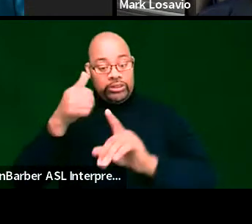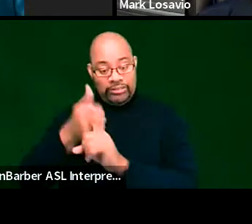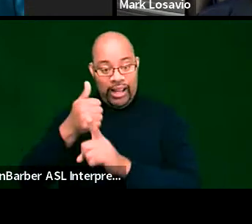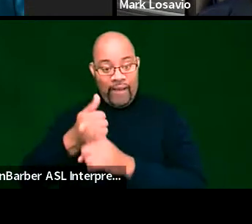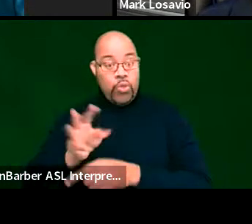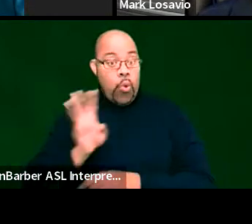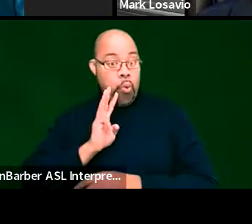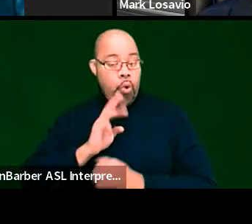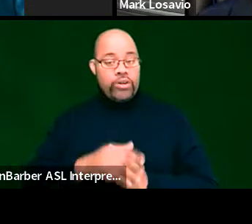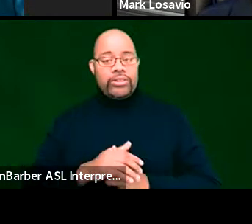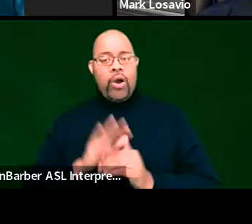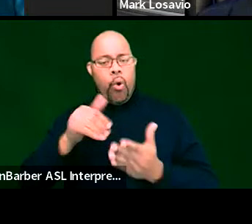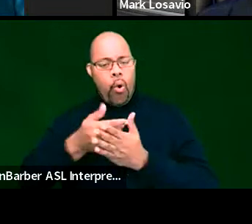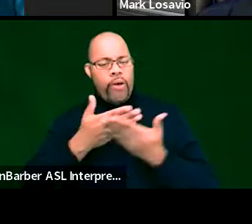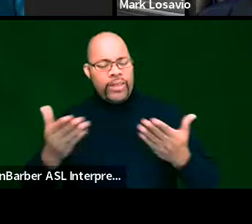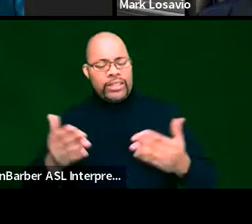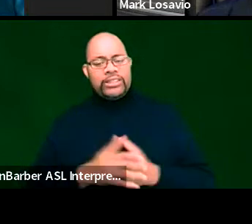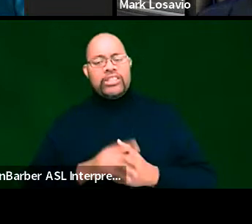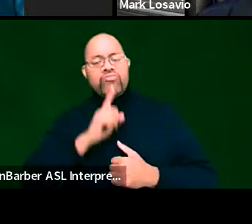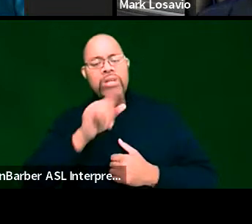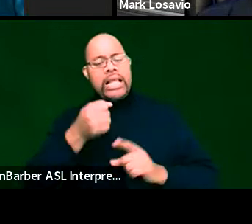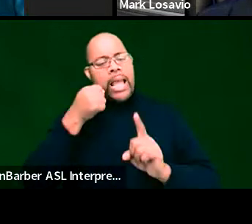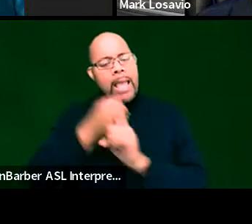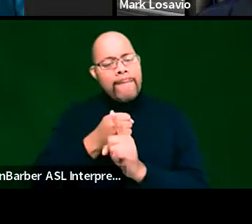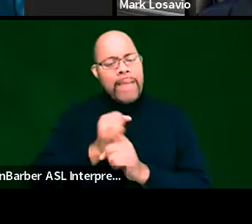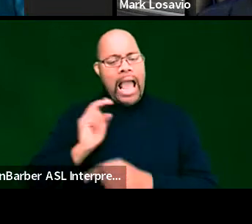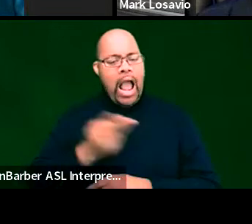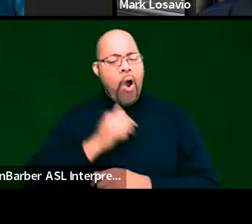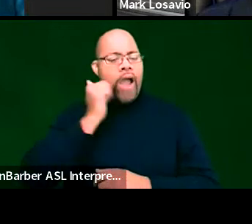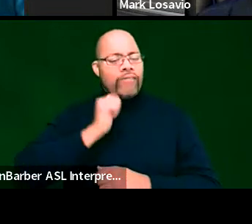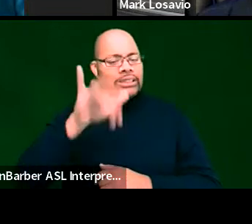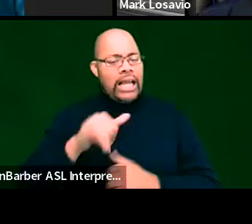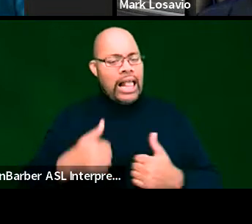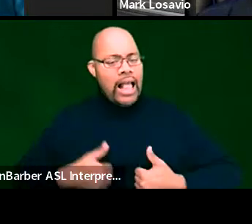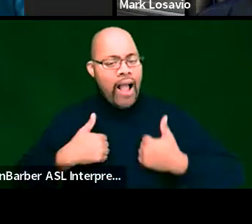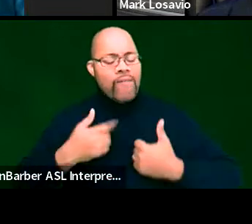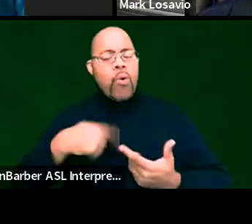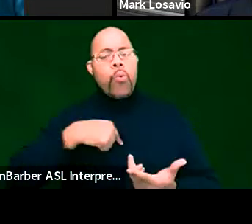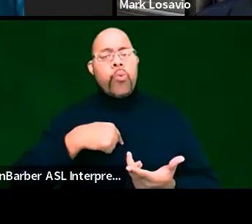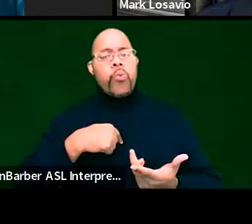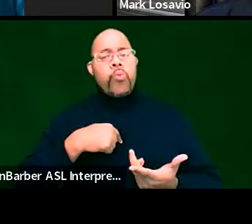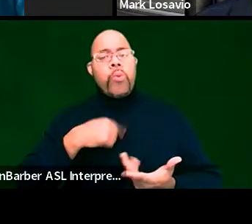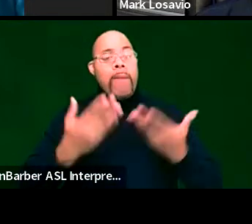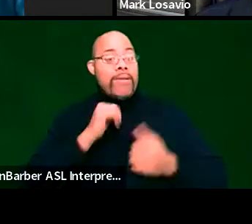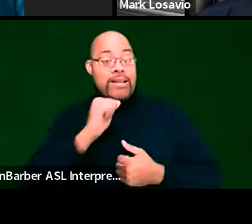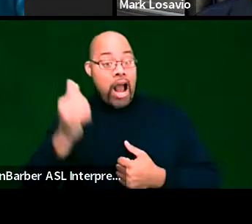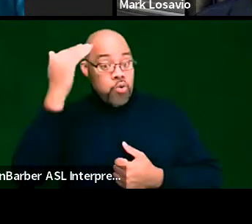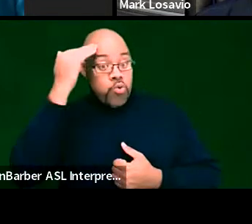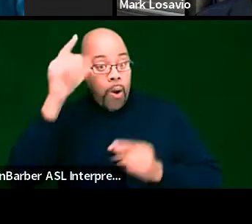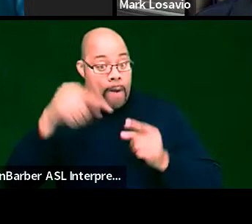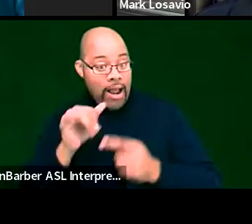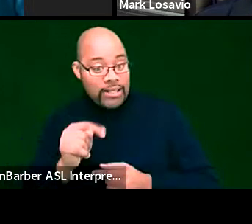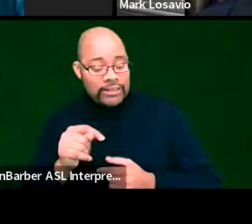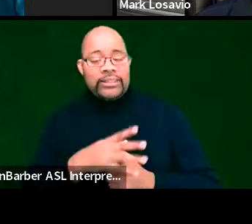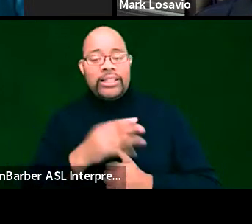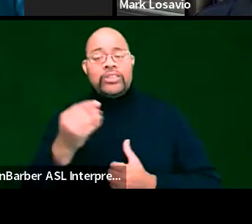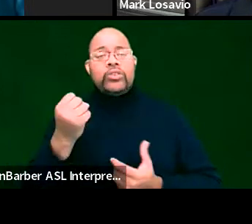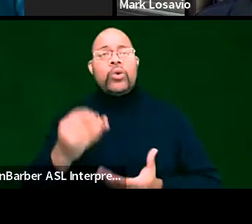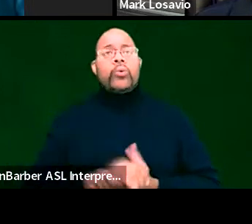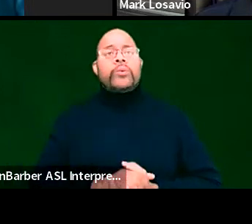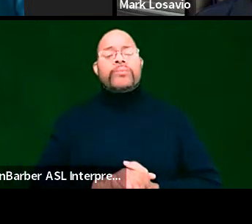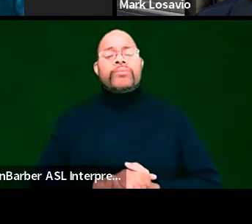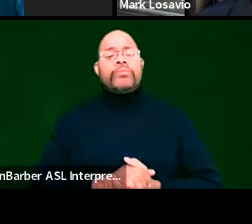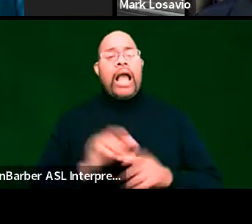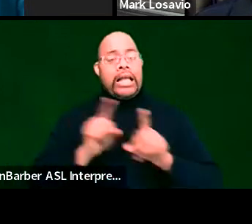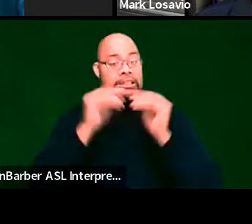the water, right? How all of those things really impact our everyday lives, and even though we may not know about it. And so